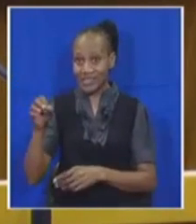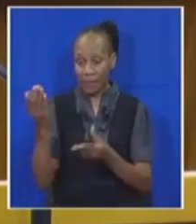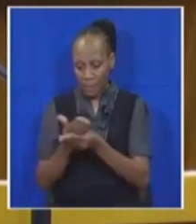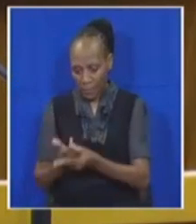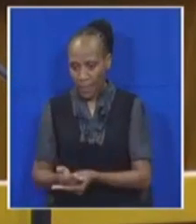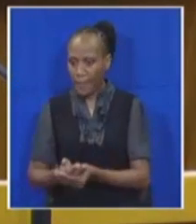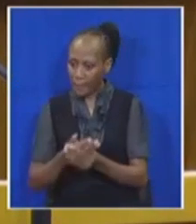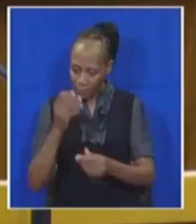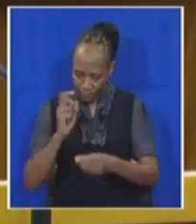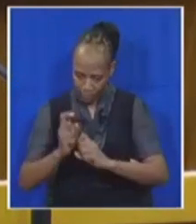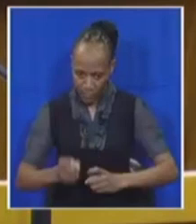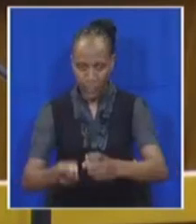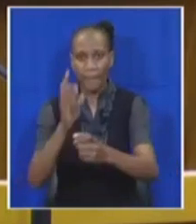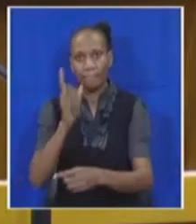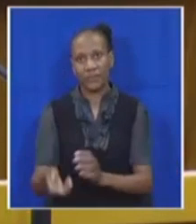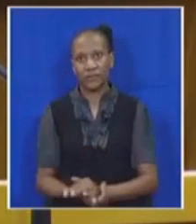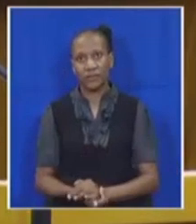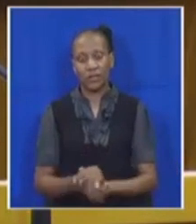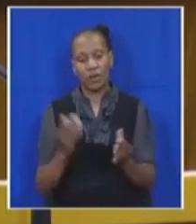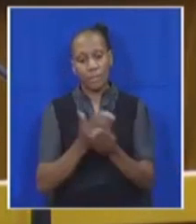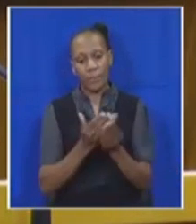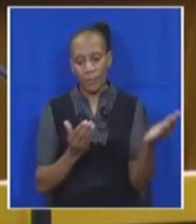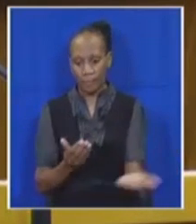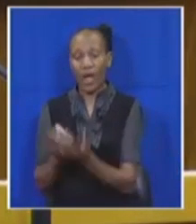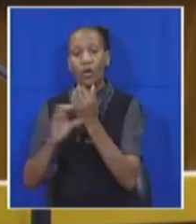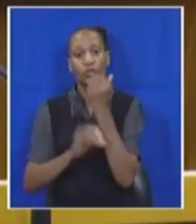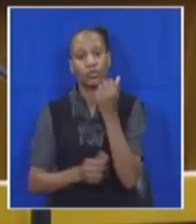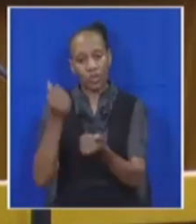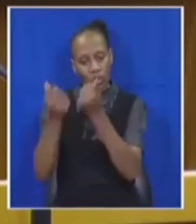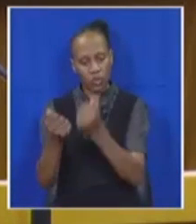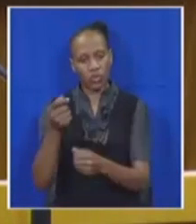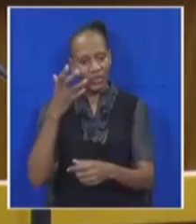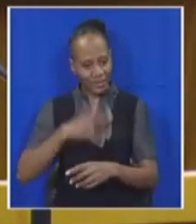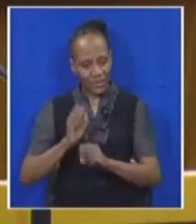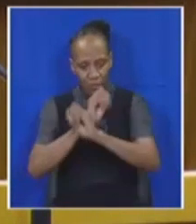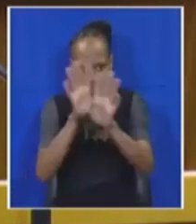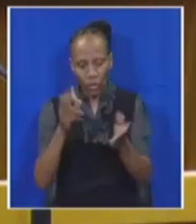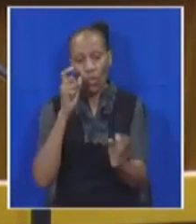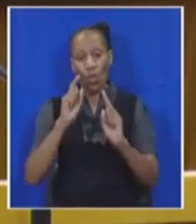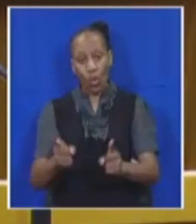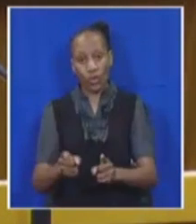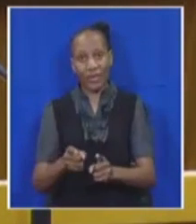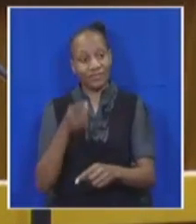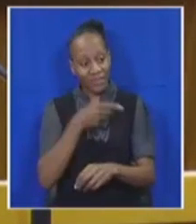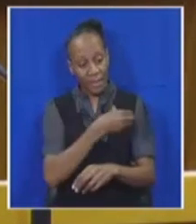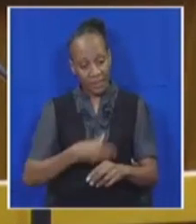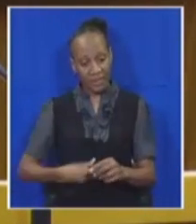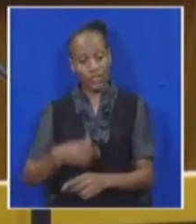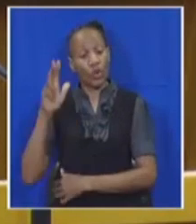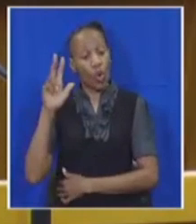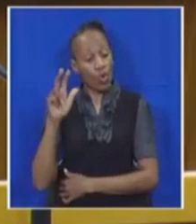been sped up. We have also filed papers in the Constitutional Court to seek a declaratory order that he violated his